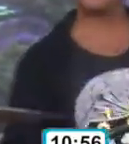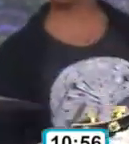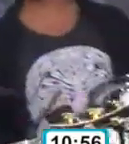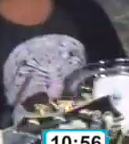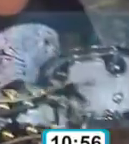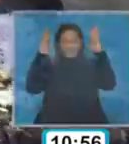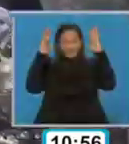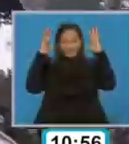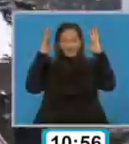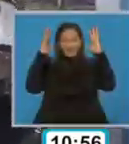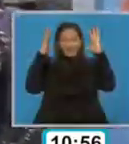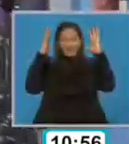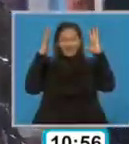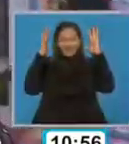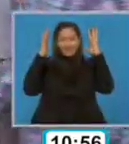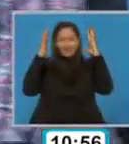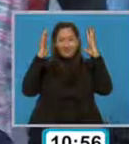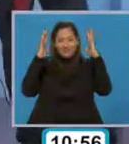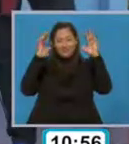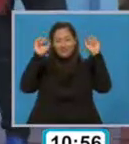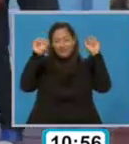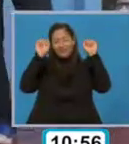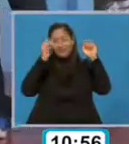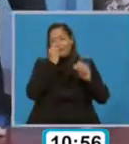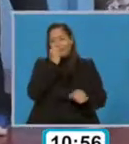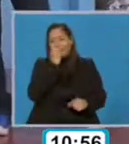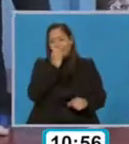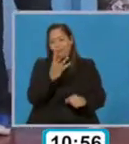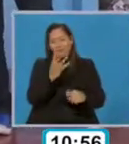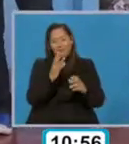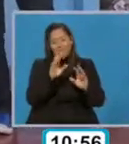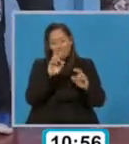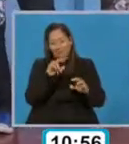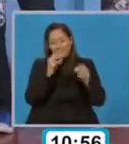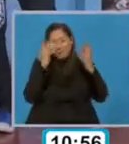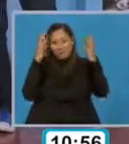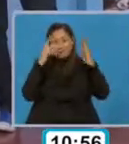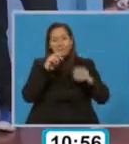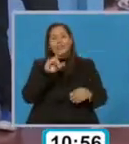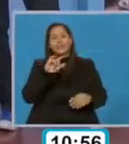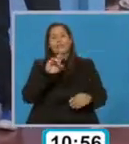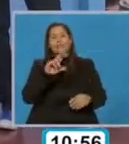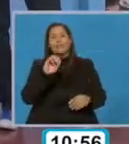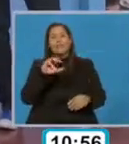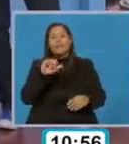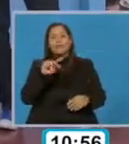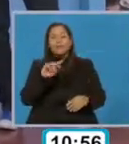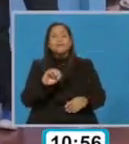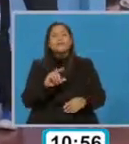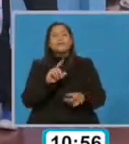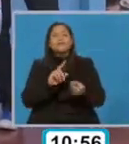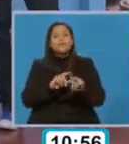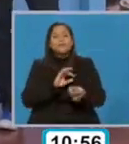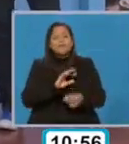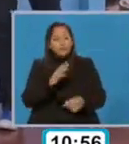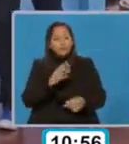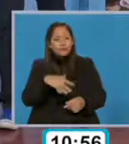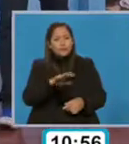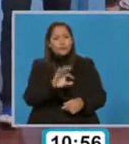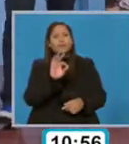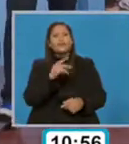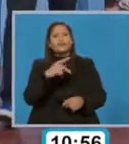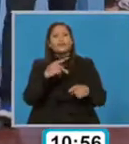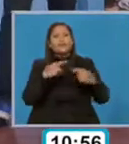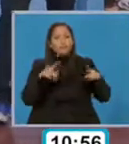Así cerrando el musical con buena música de pop rock con Guillermo Campoy. Muy bien, ¿dónde podemos encontrar tu música,